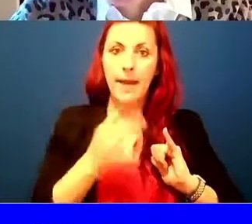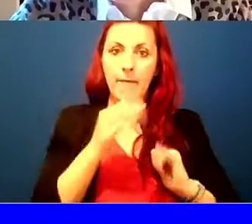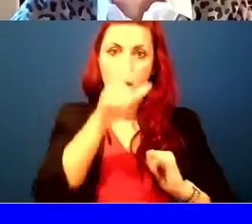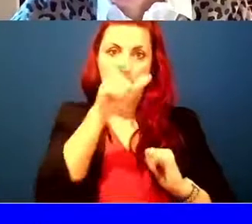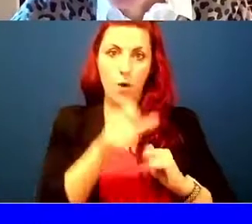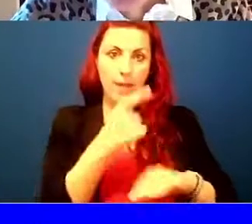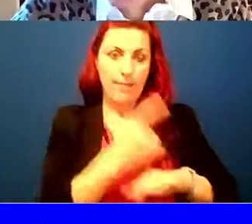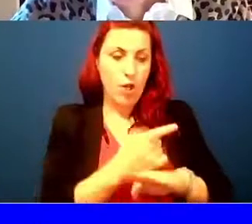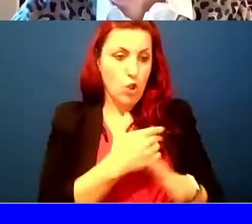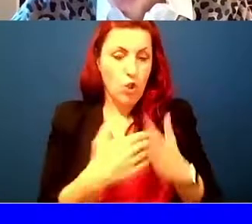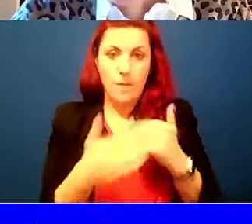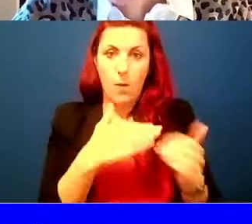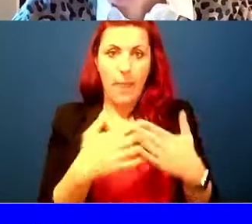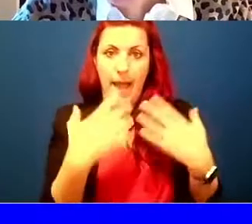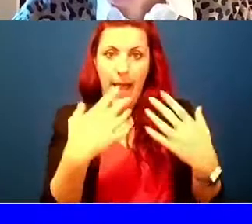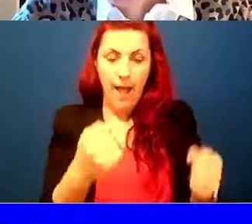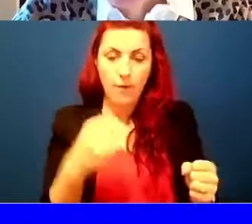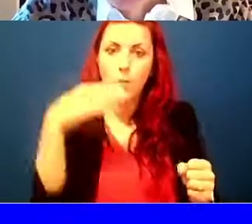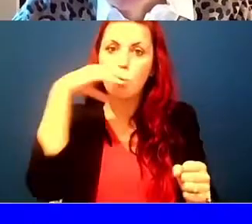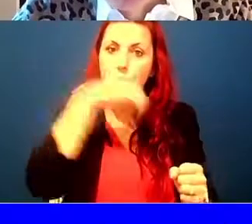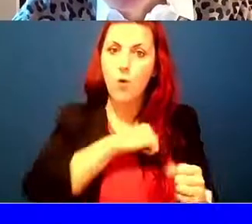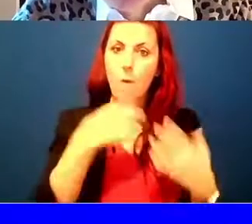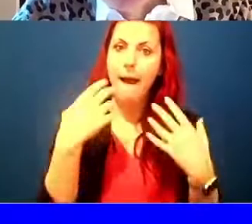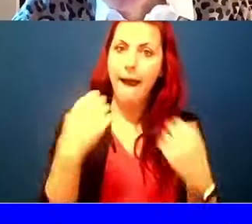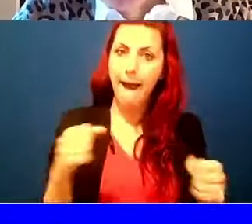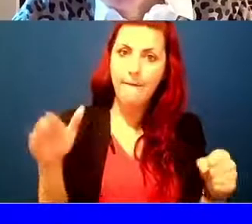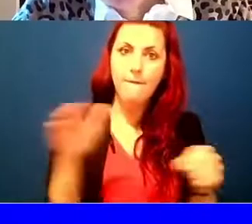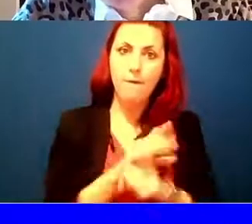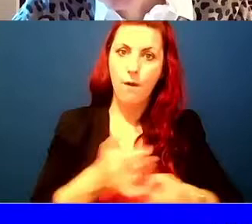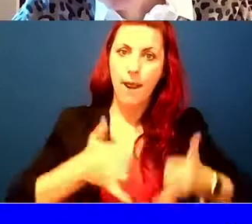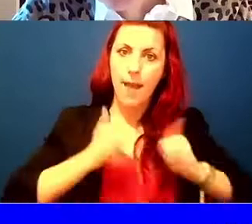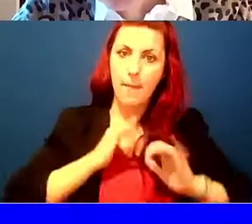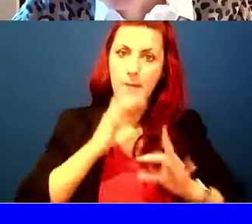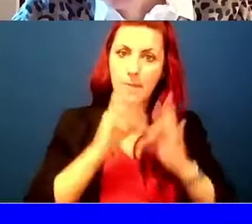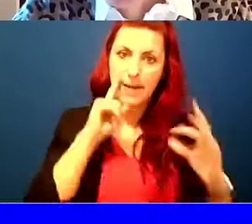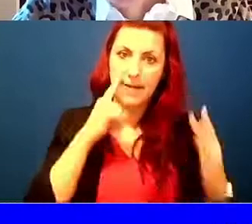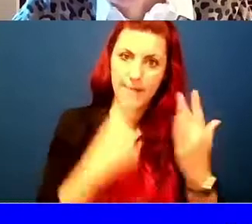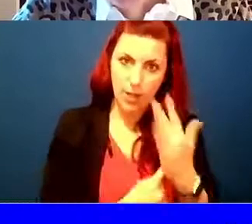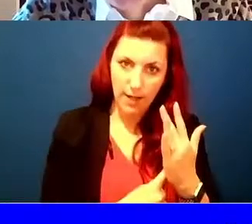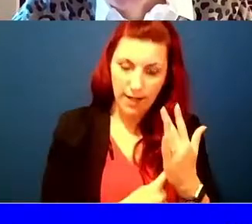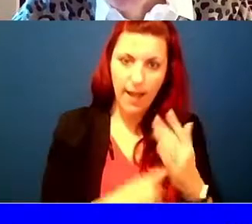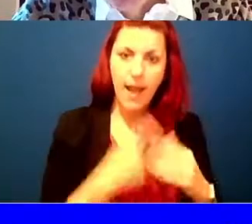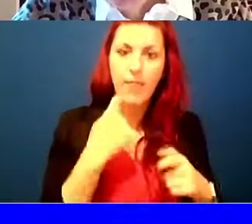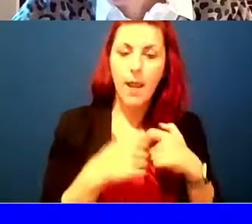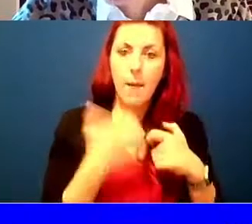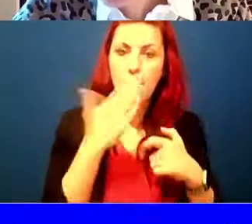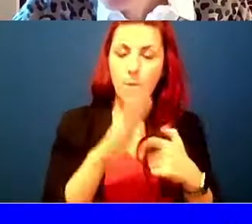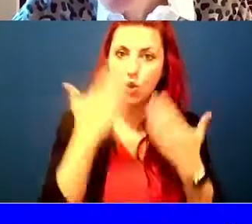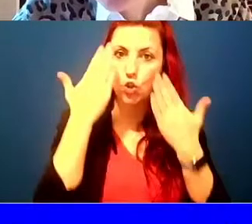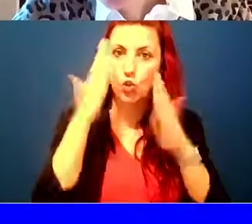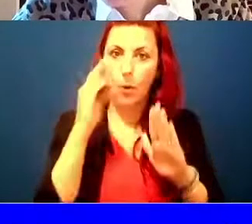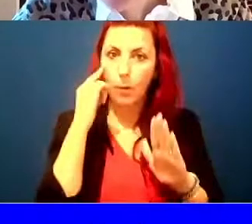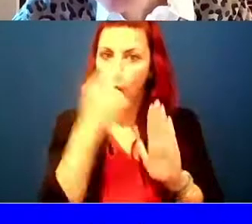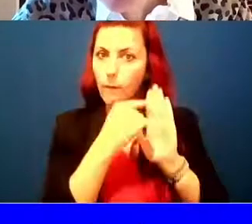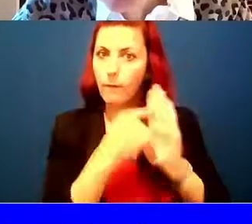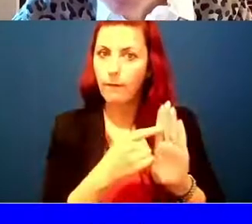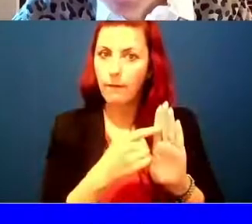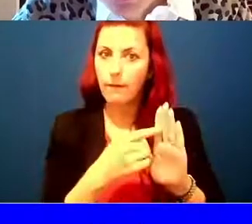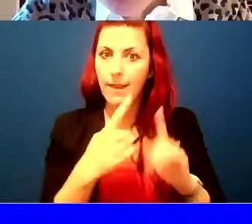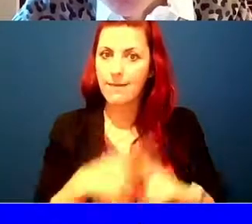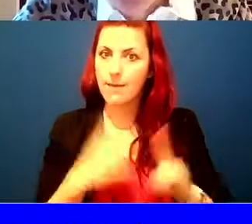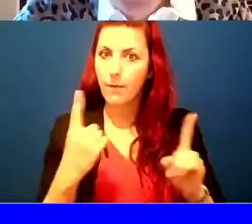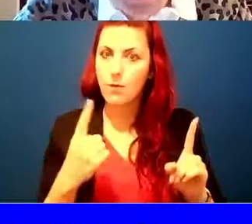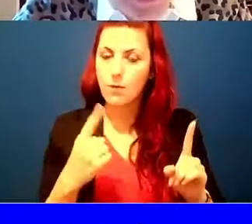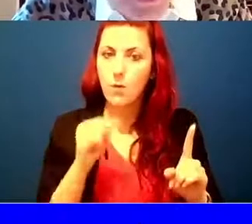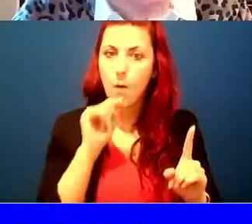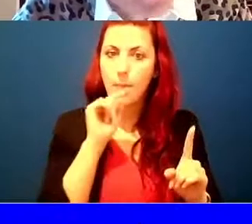might be, they are presumed to have their full decision-making capacity until the contrary is shown. That's a standard that already exists